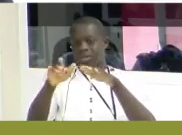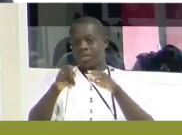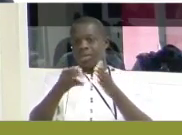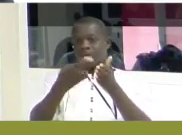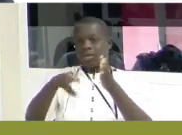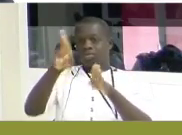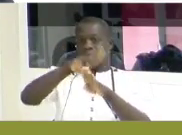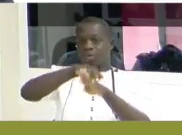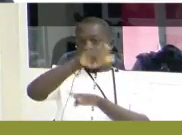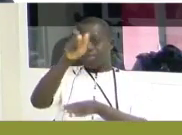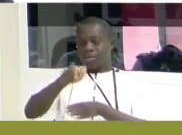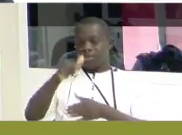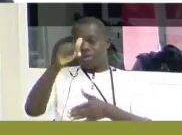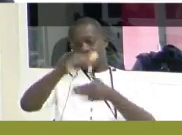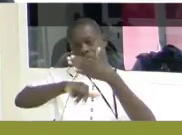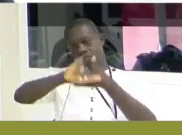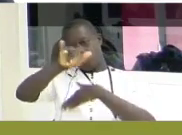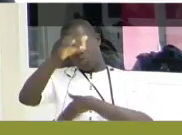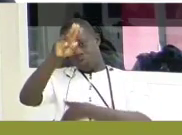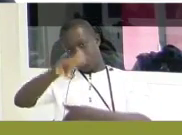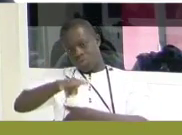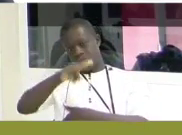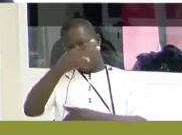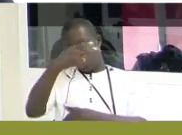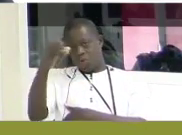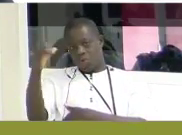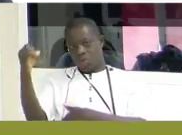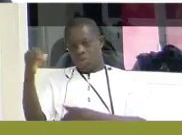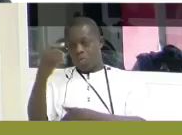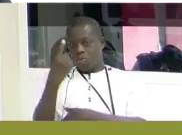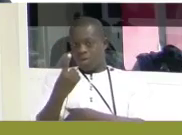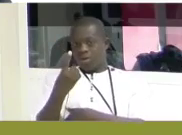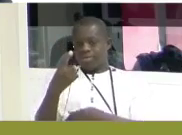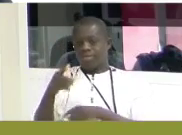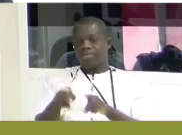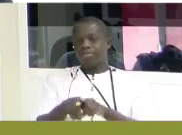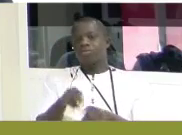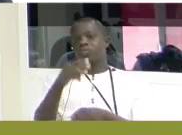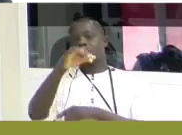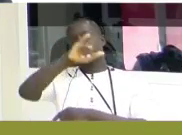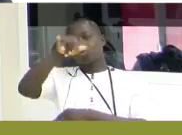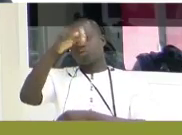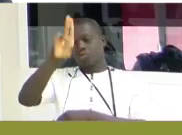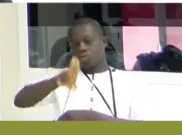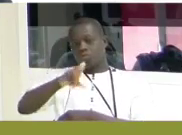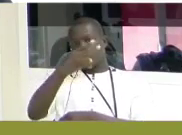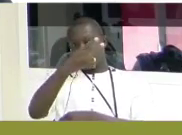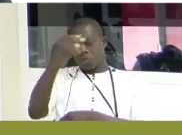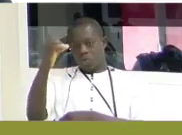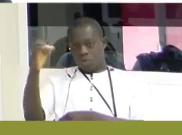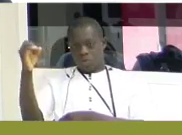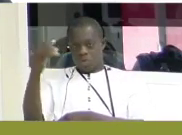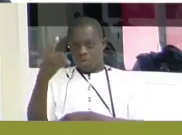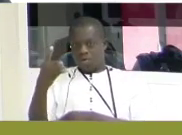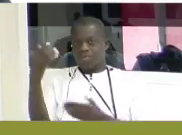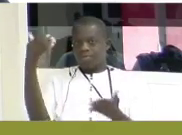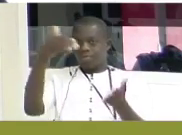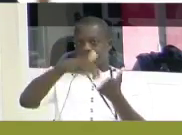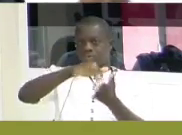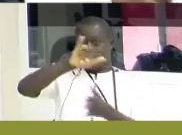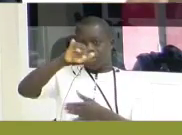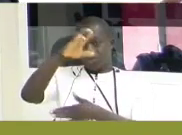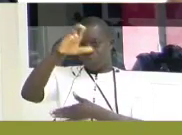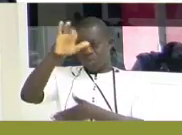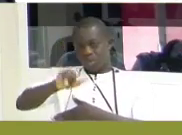2001. Then from June 2001 until January 2005, I was with the Daily